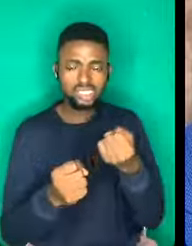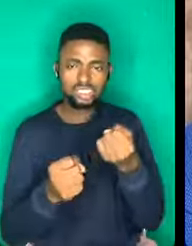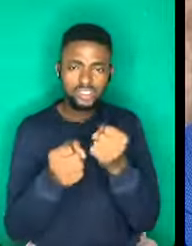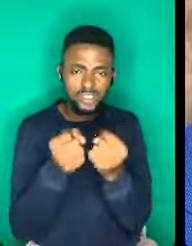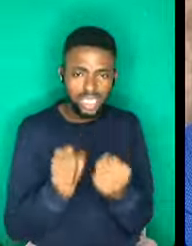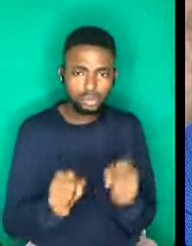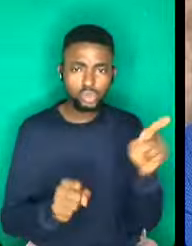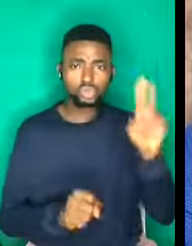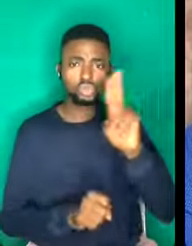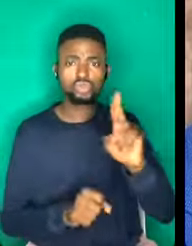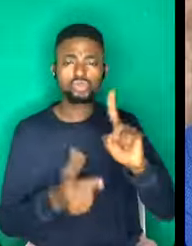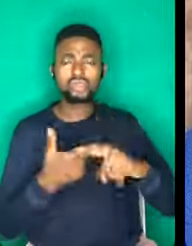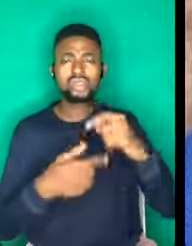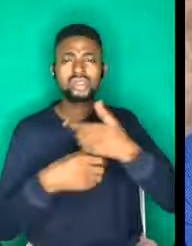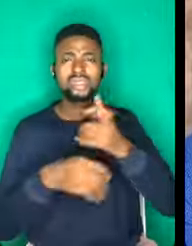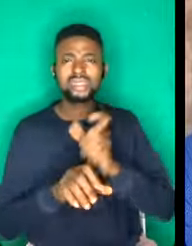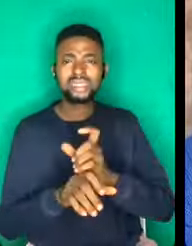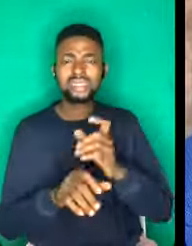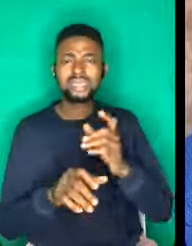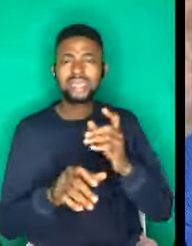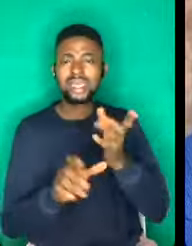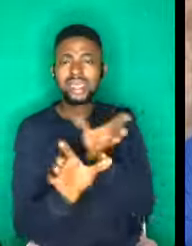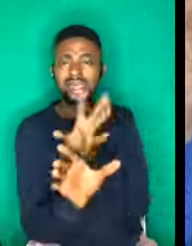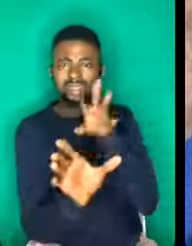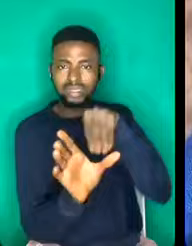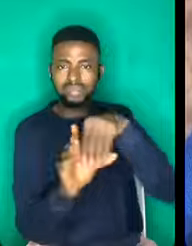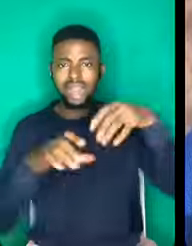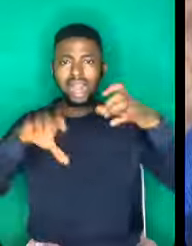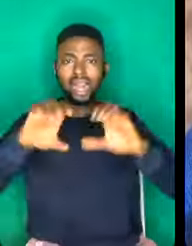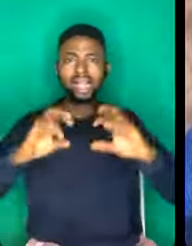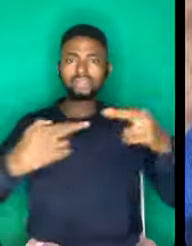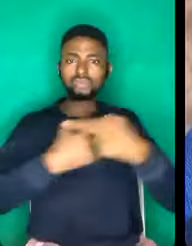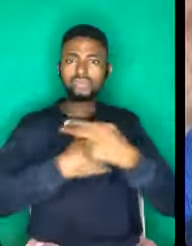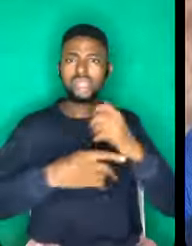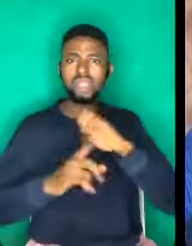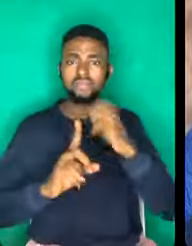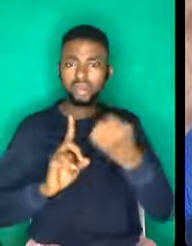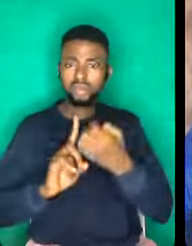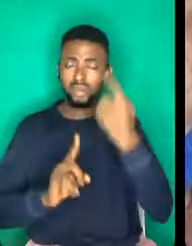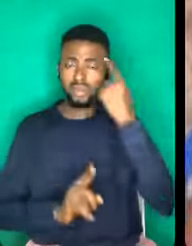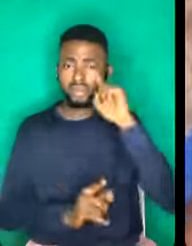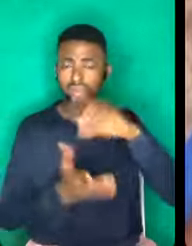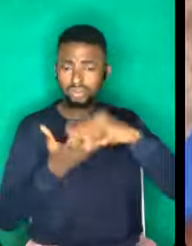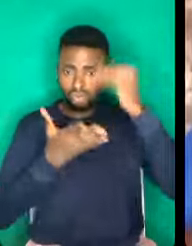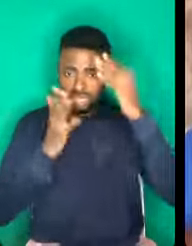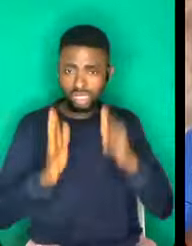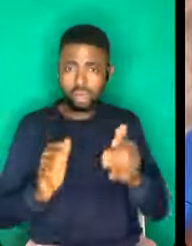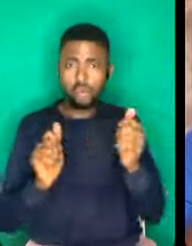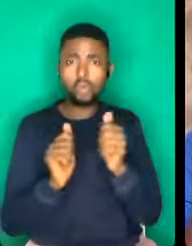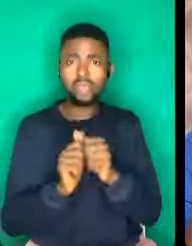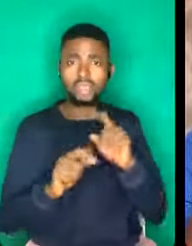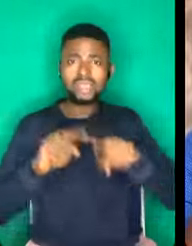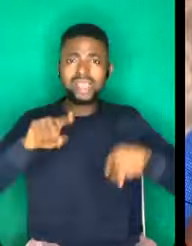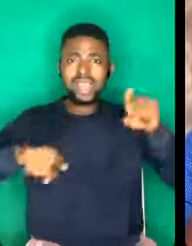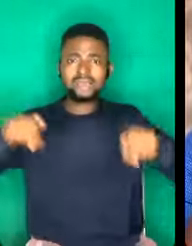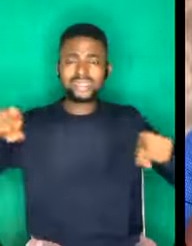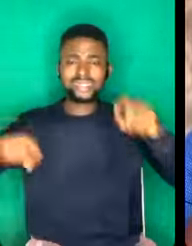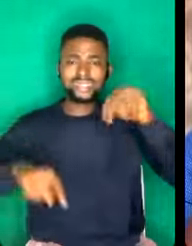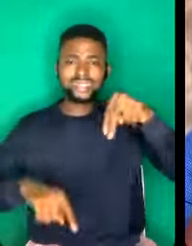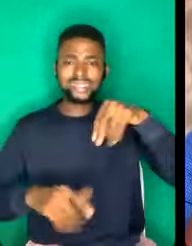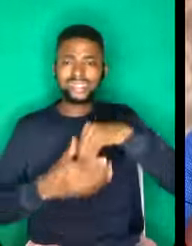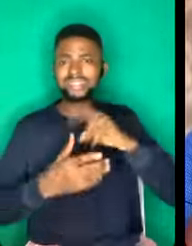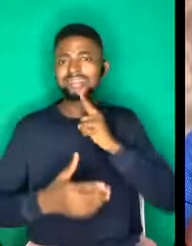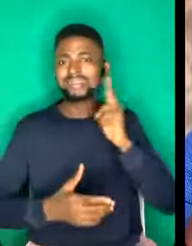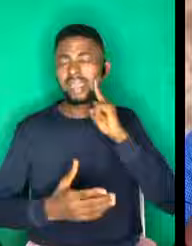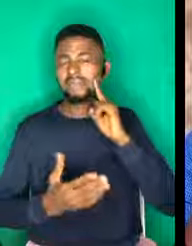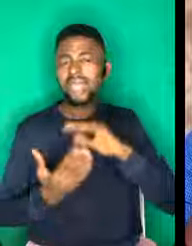inclusive classroom environment for students with diverse needs within the deaf community? What I'm trying to say is that you would